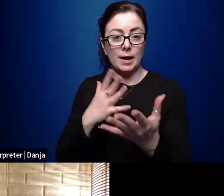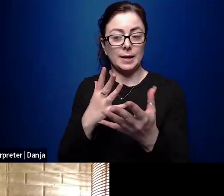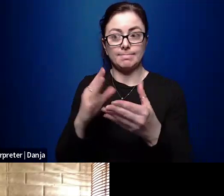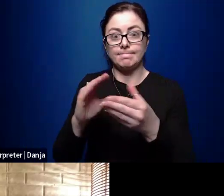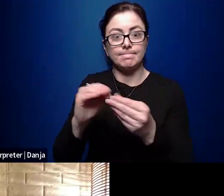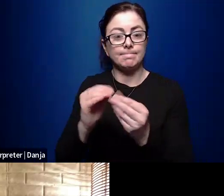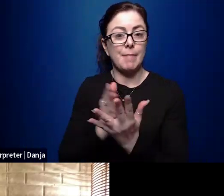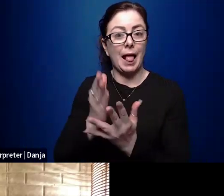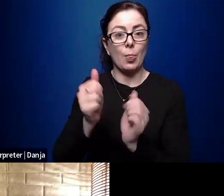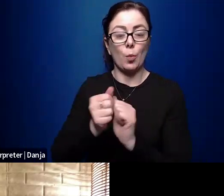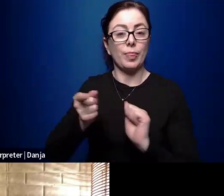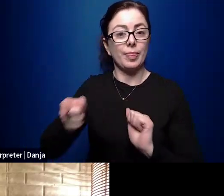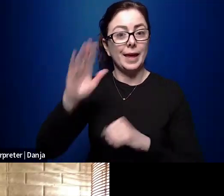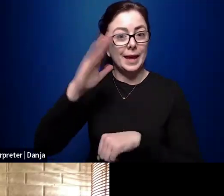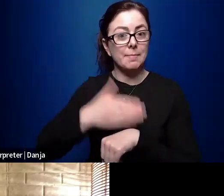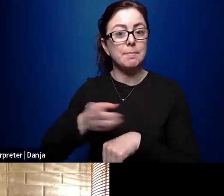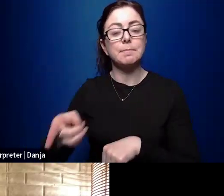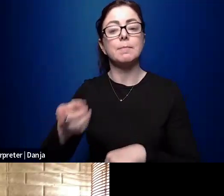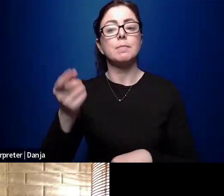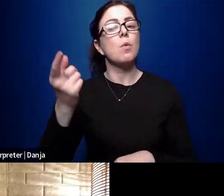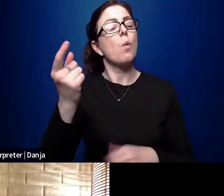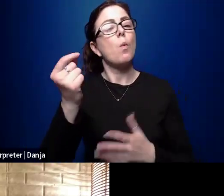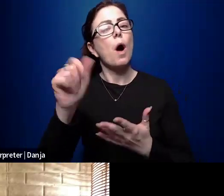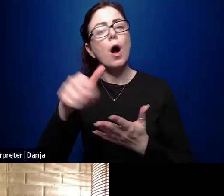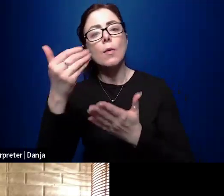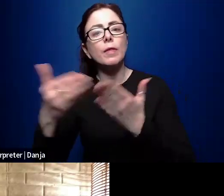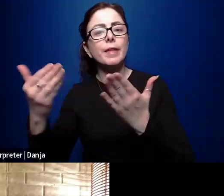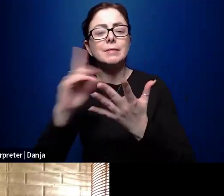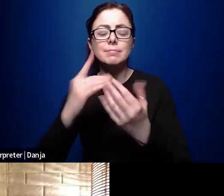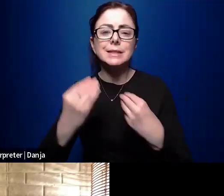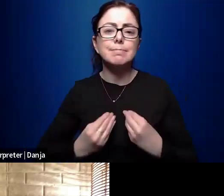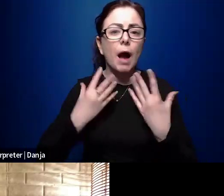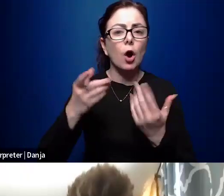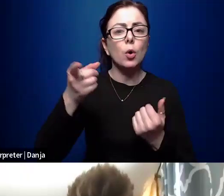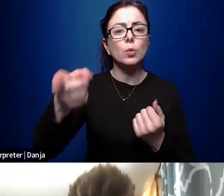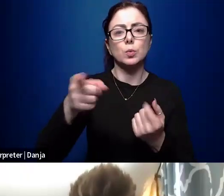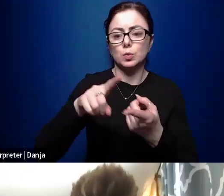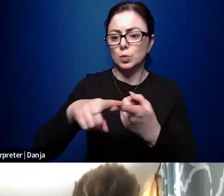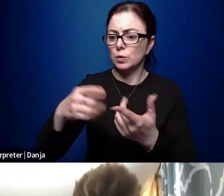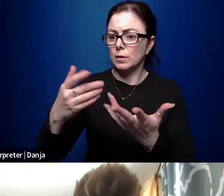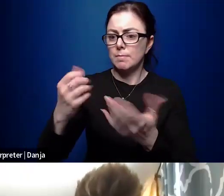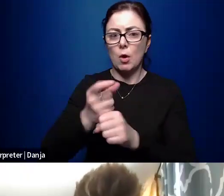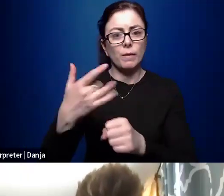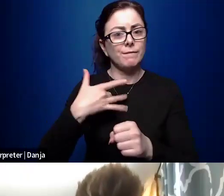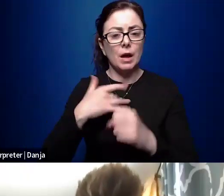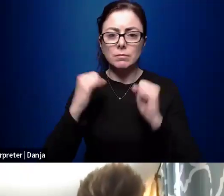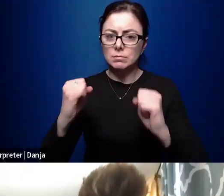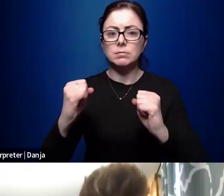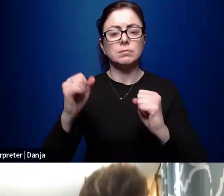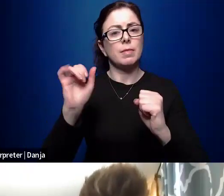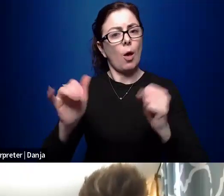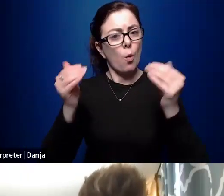What other things were inspiring you, like to give you that, go ahead and confidence to do what you're doing every